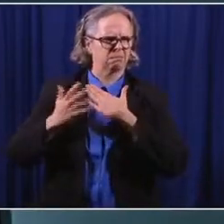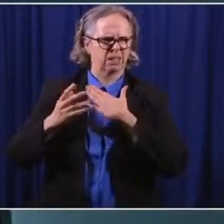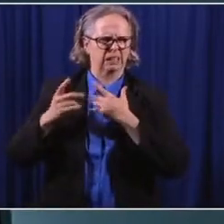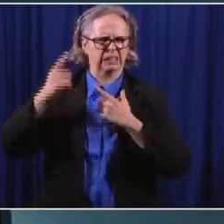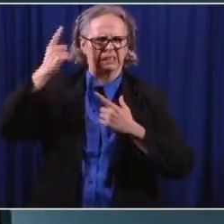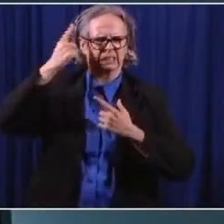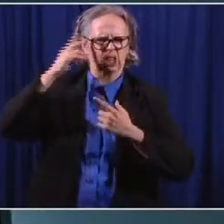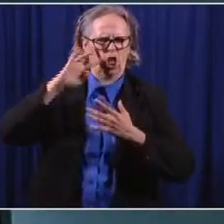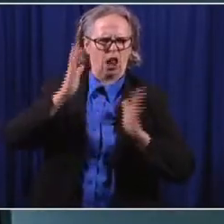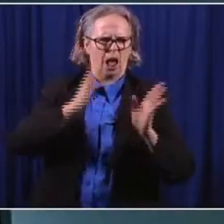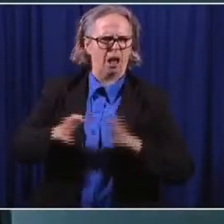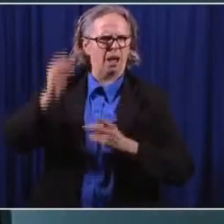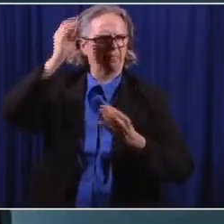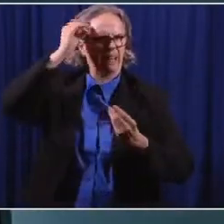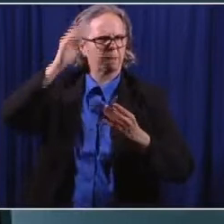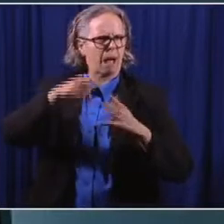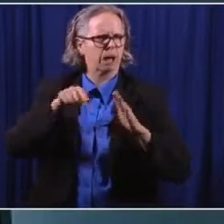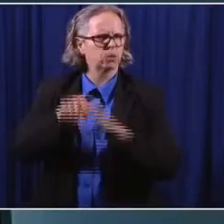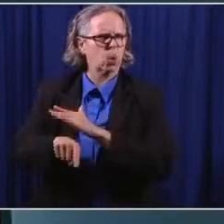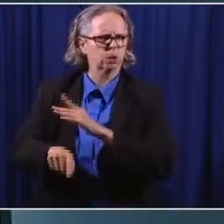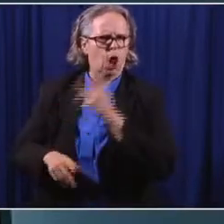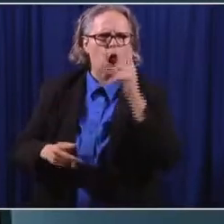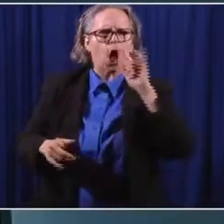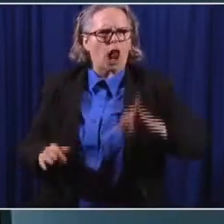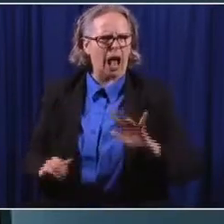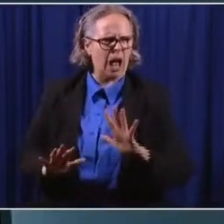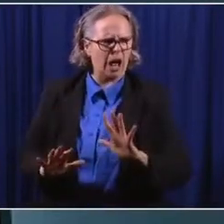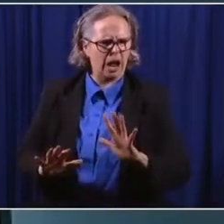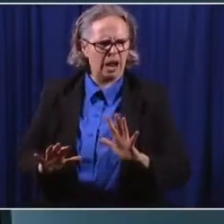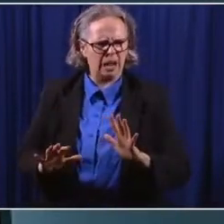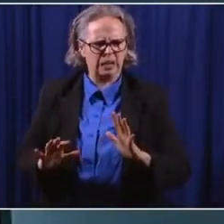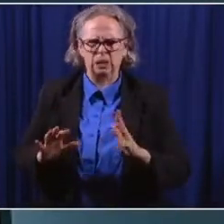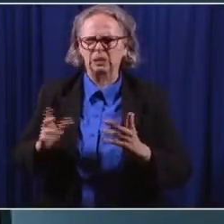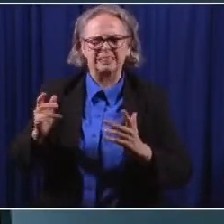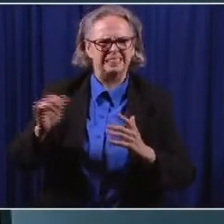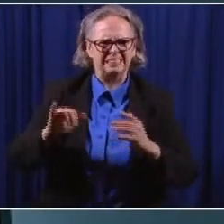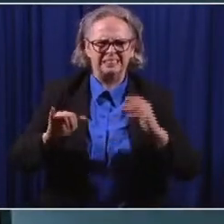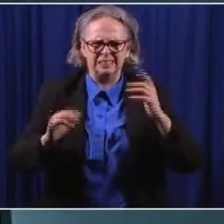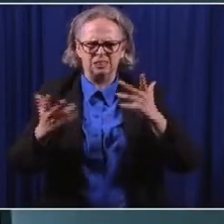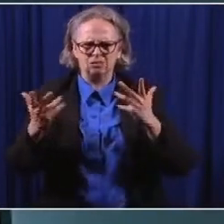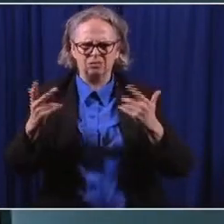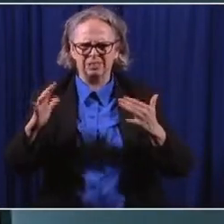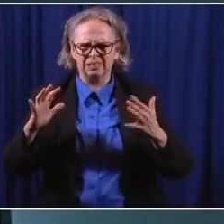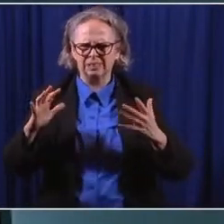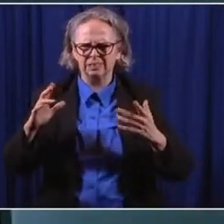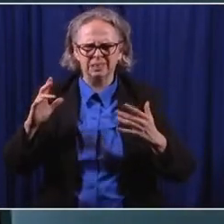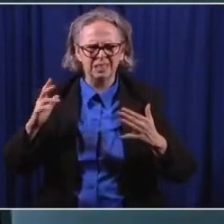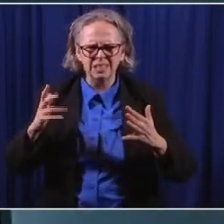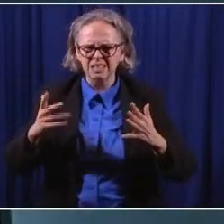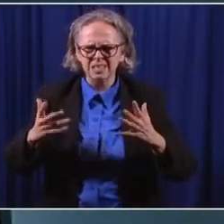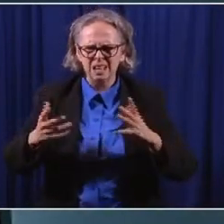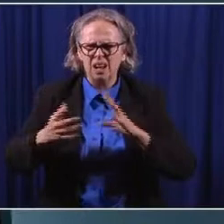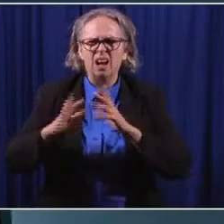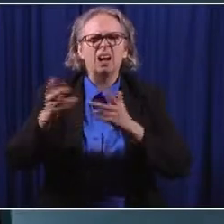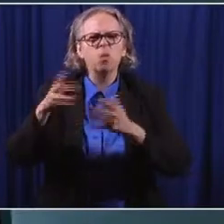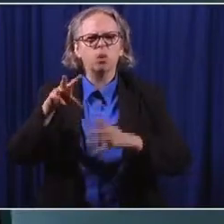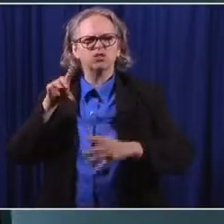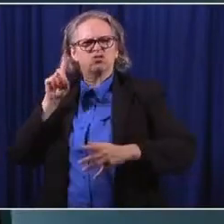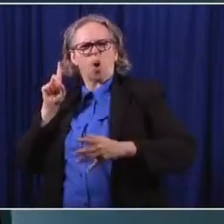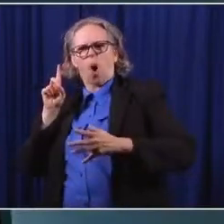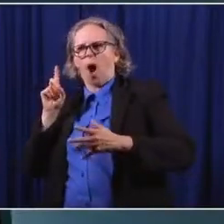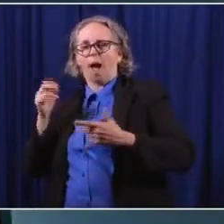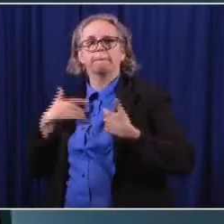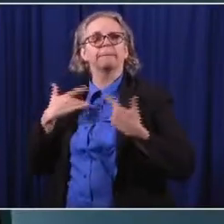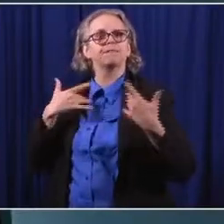then also just withdrawing from family and friends, disconnecting, not spending that time that they normally would interacting with